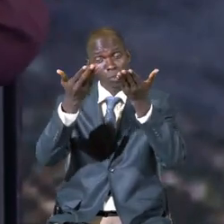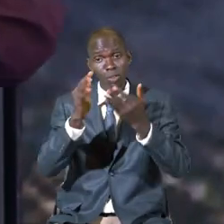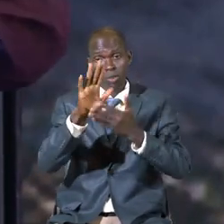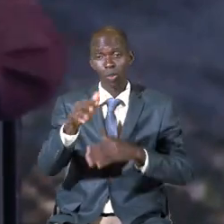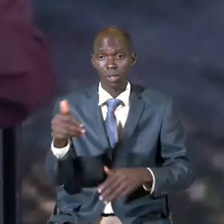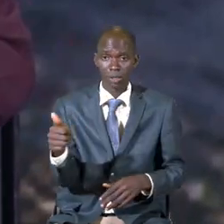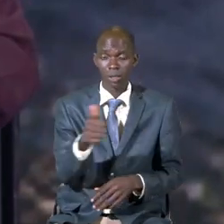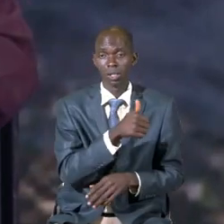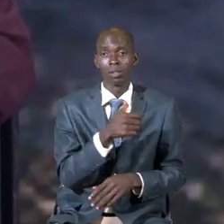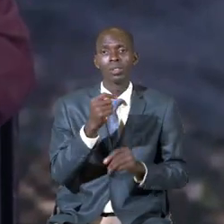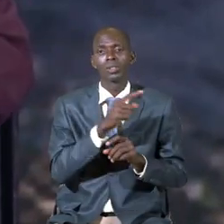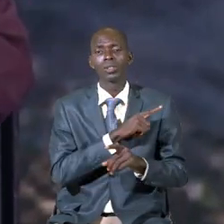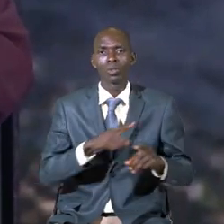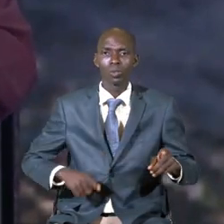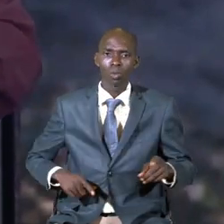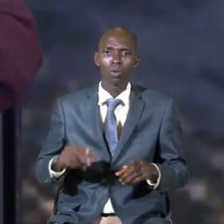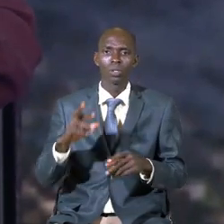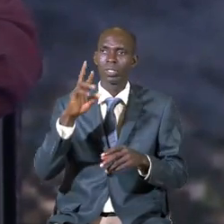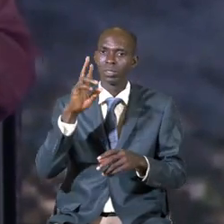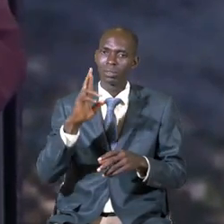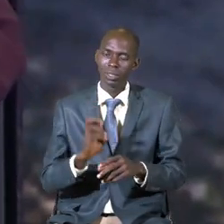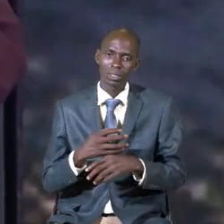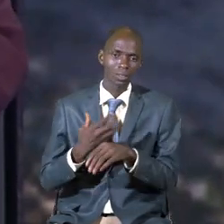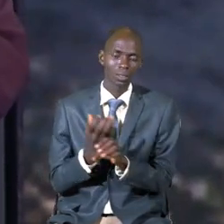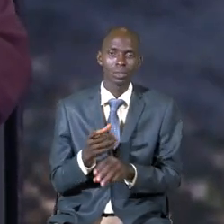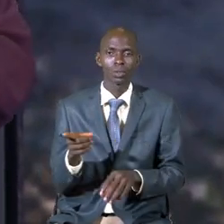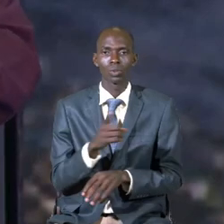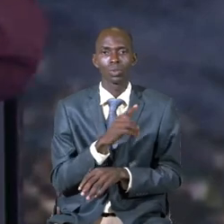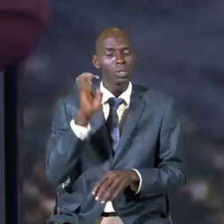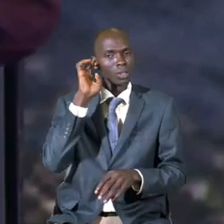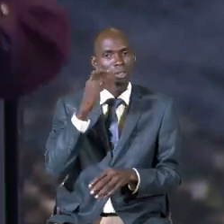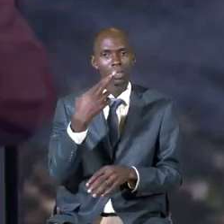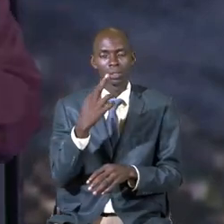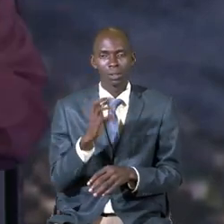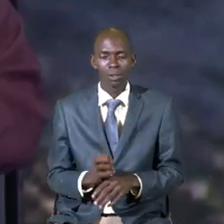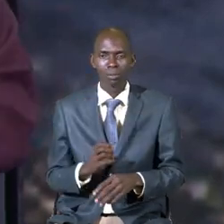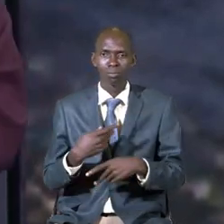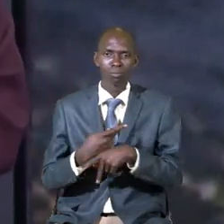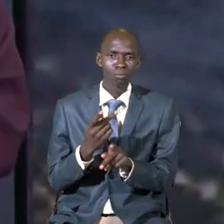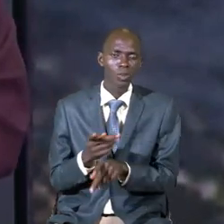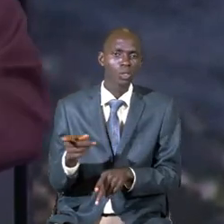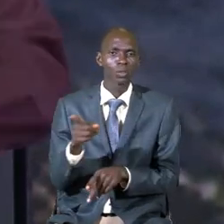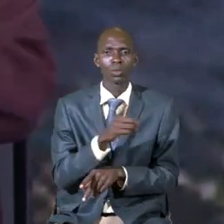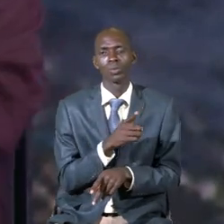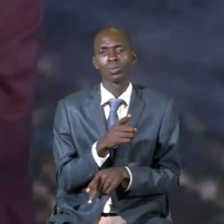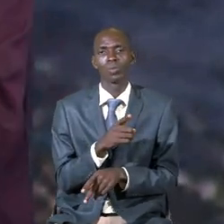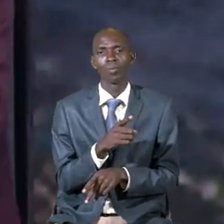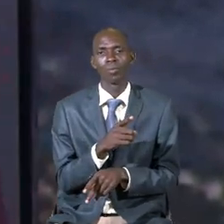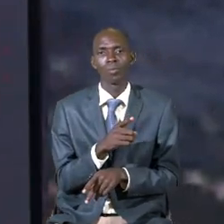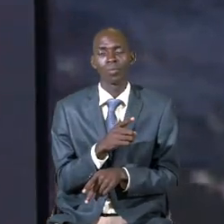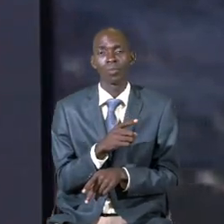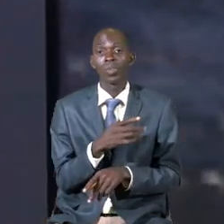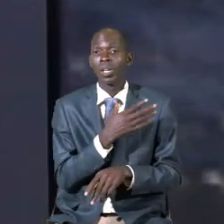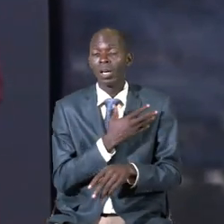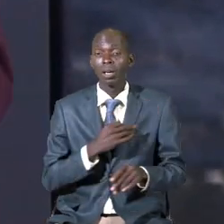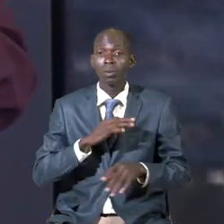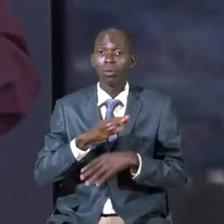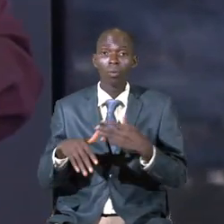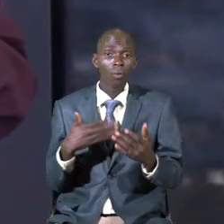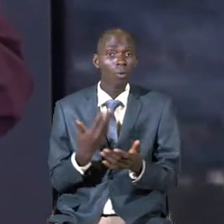lord recreates you he remodels you he refashions you and all the